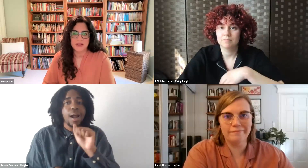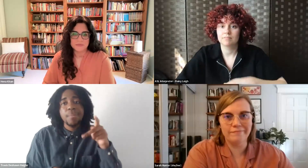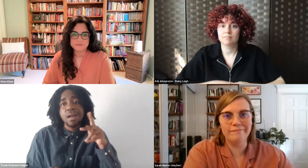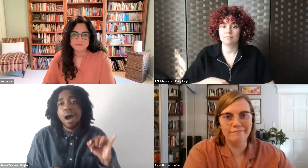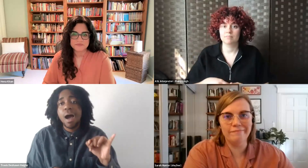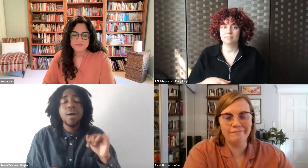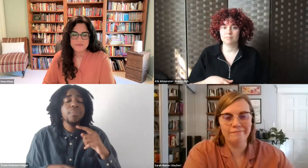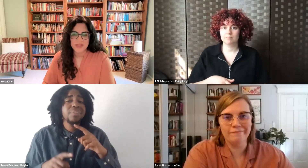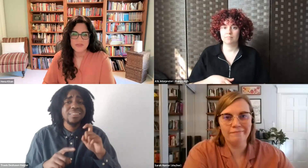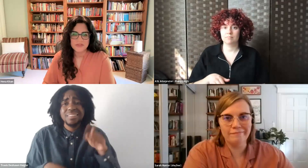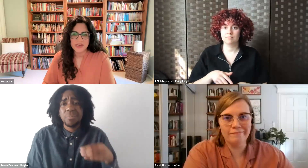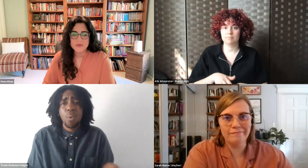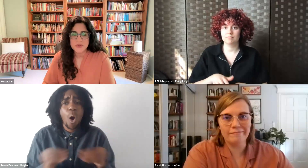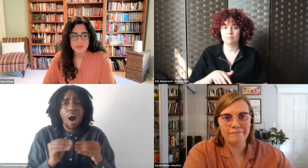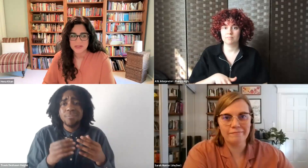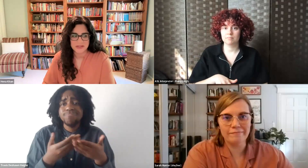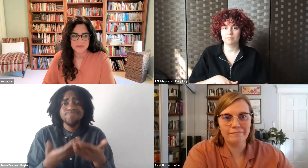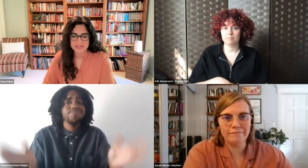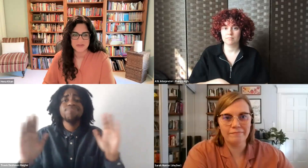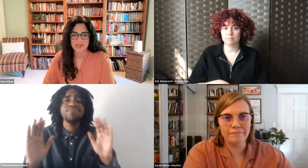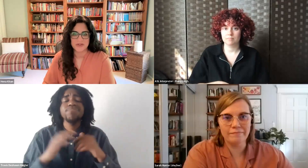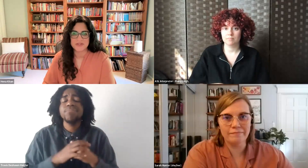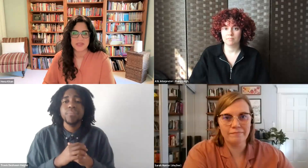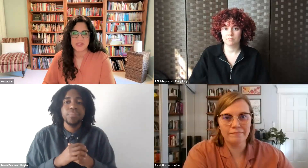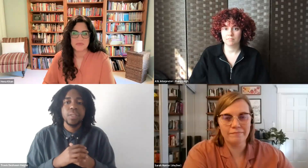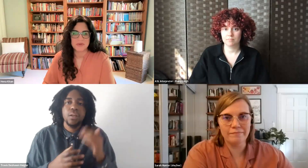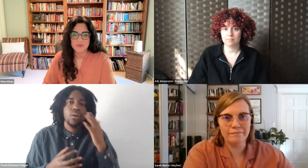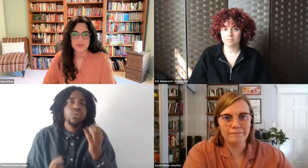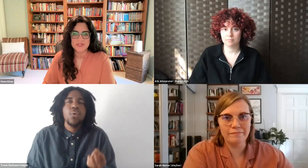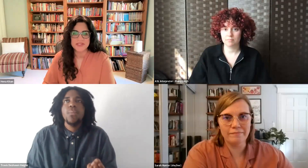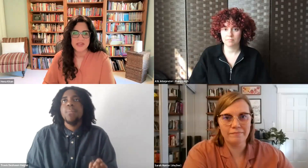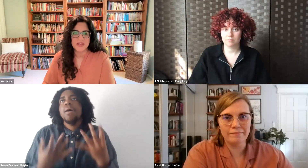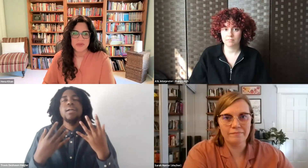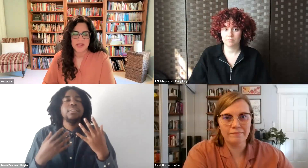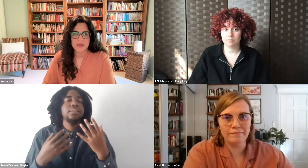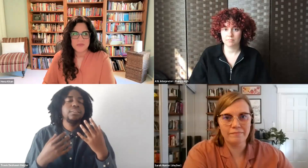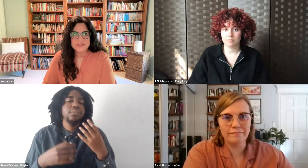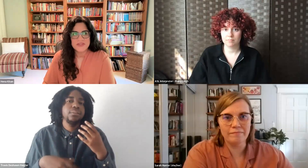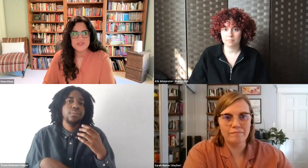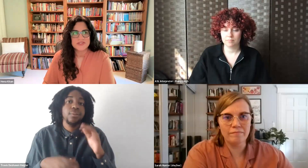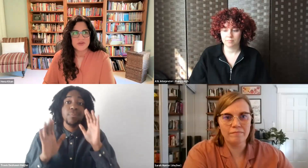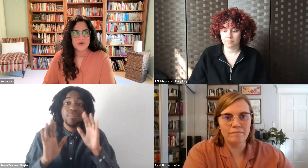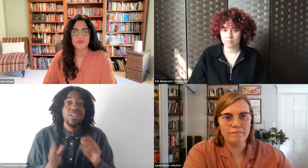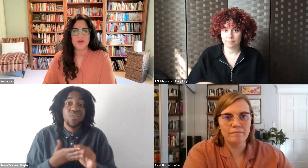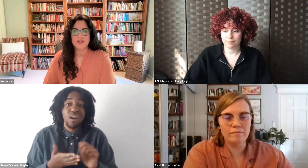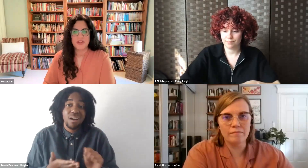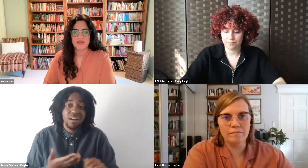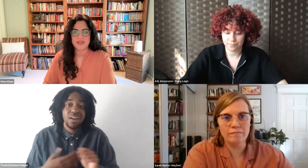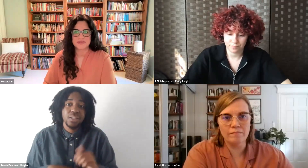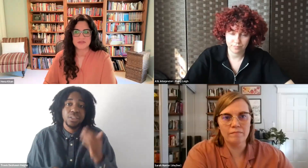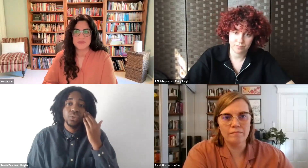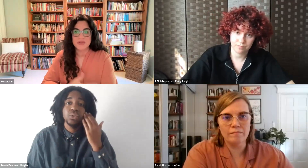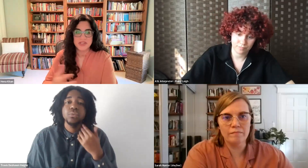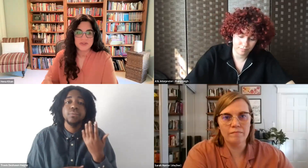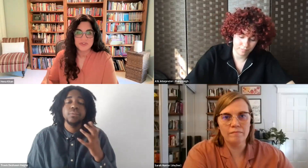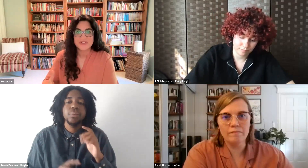everybody. And I know so many amazing writers making beautiful books, but I would say that just overall,